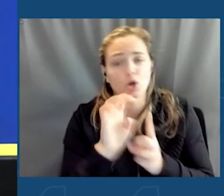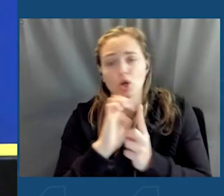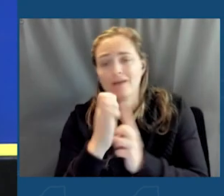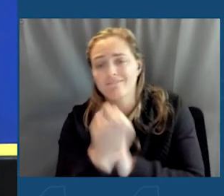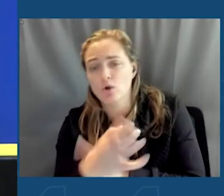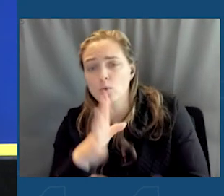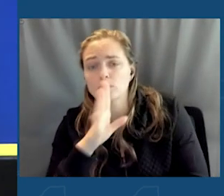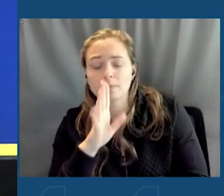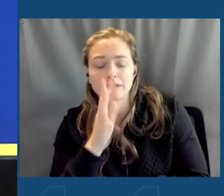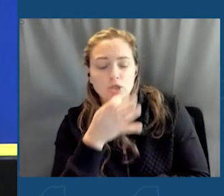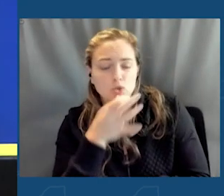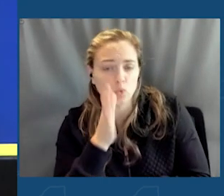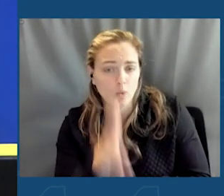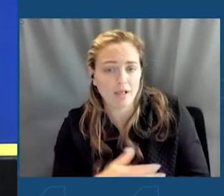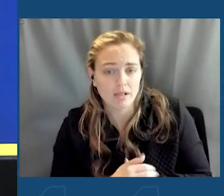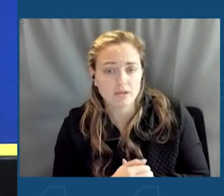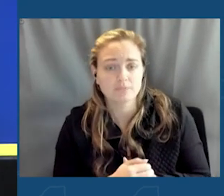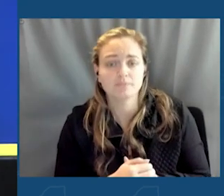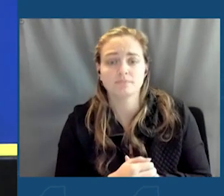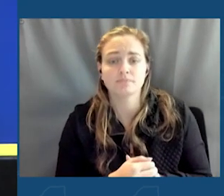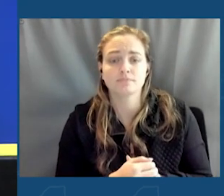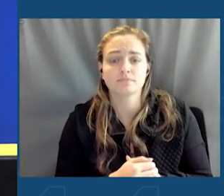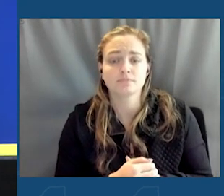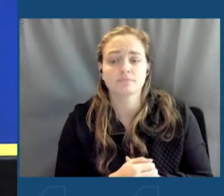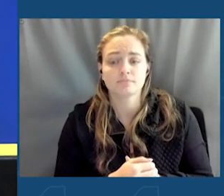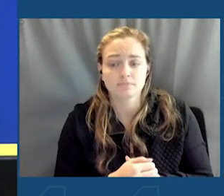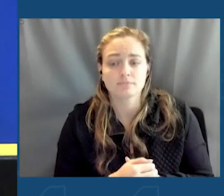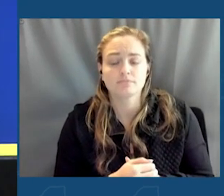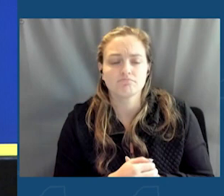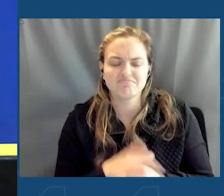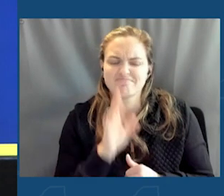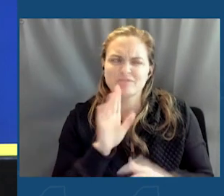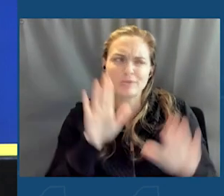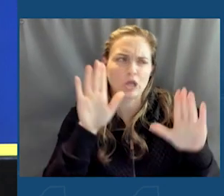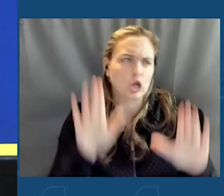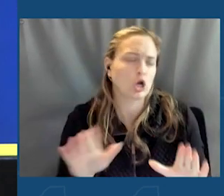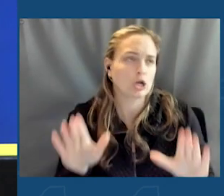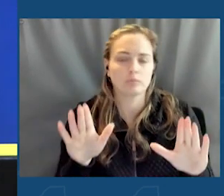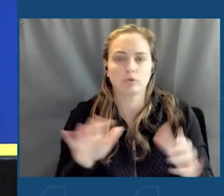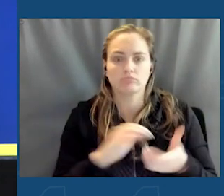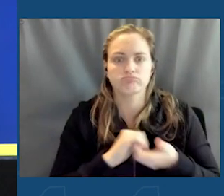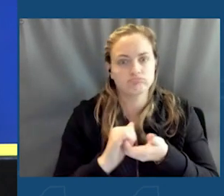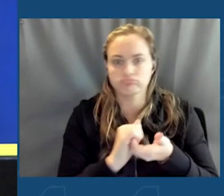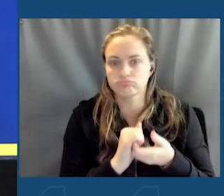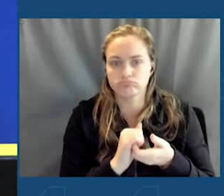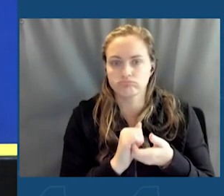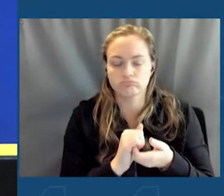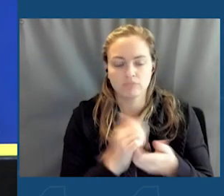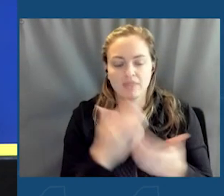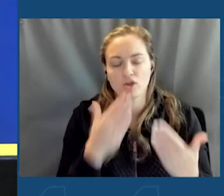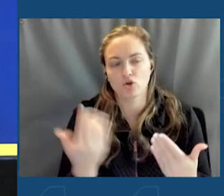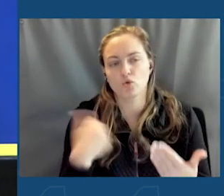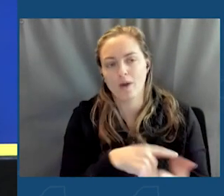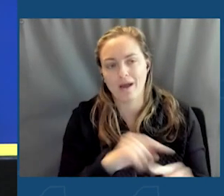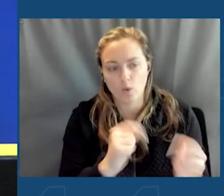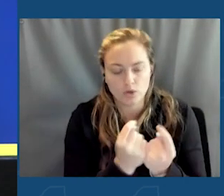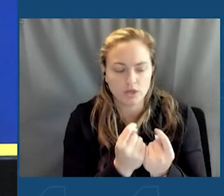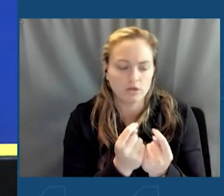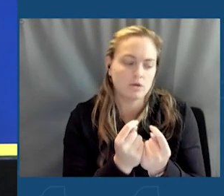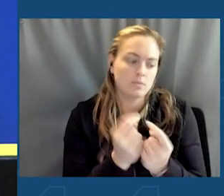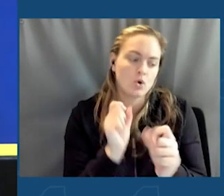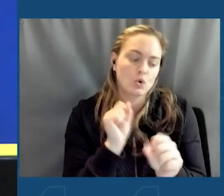just a few moments. This has been an incredible partnership. My thanks to our team. Our labor commissioner,